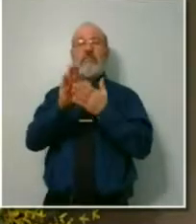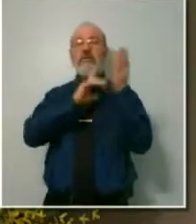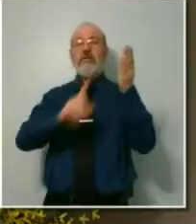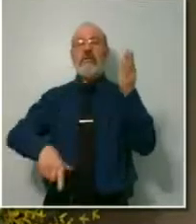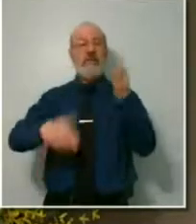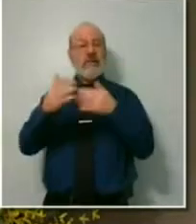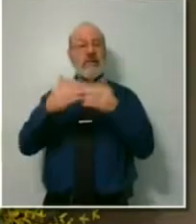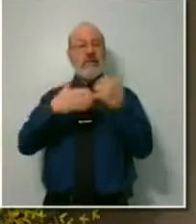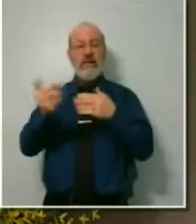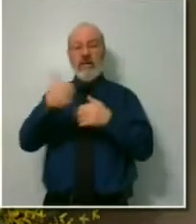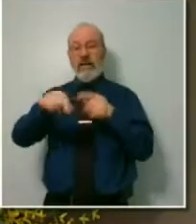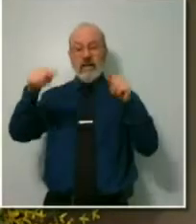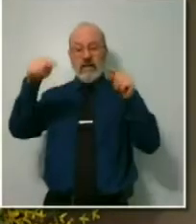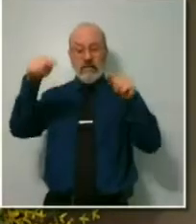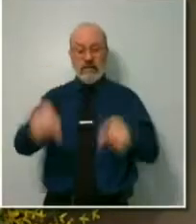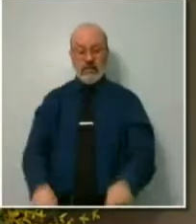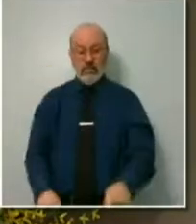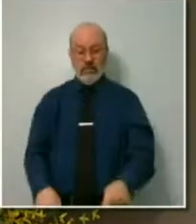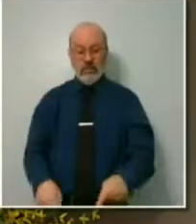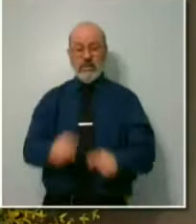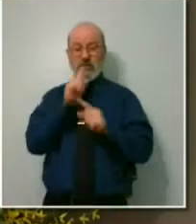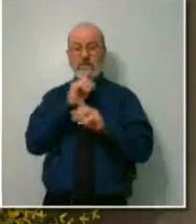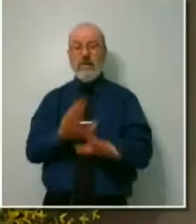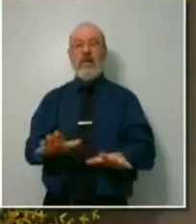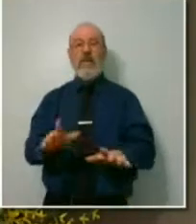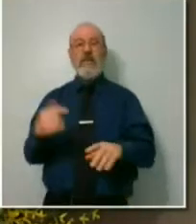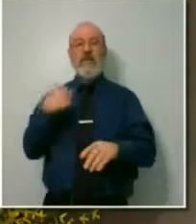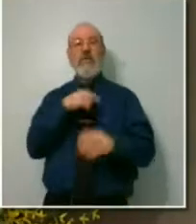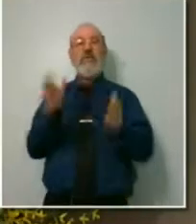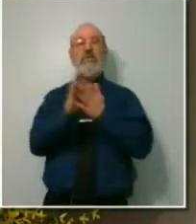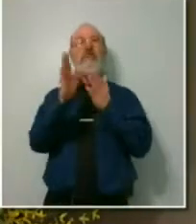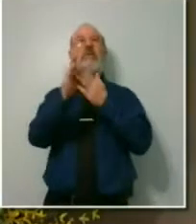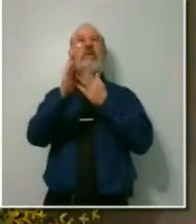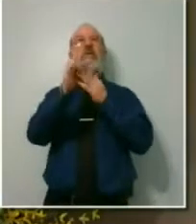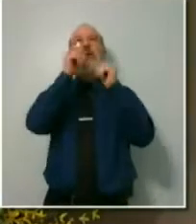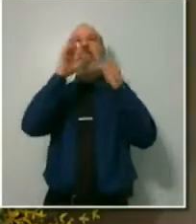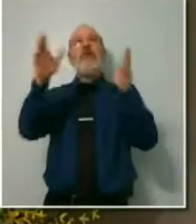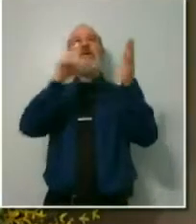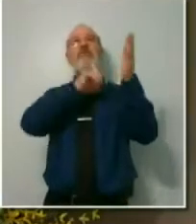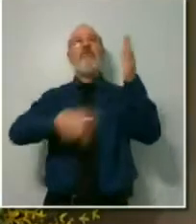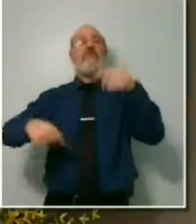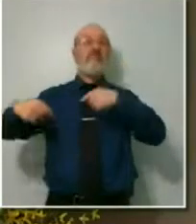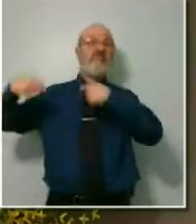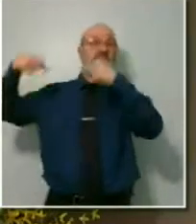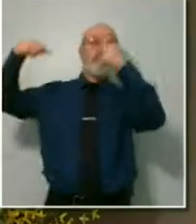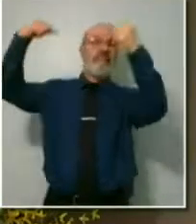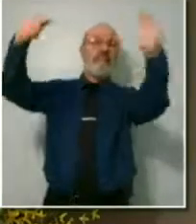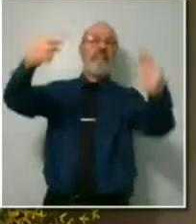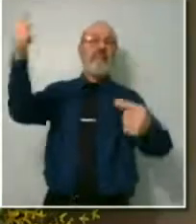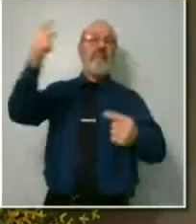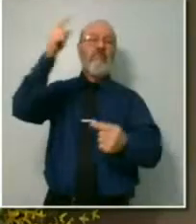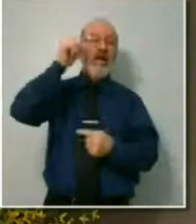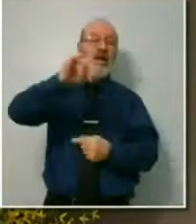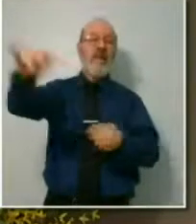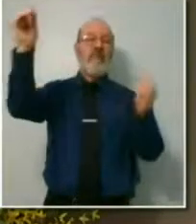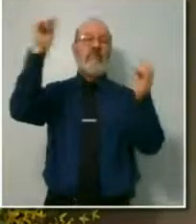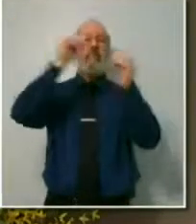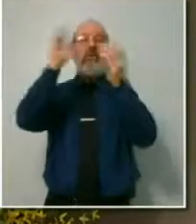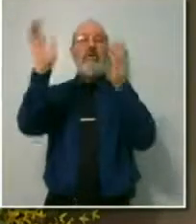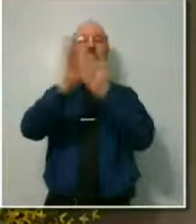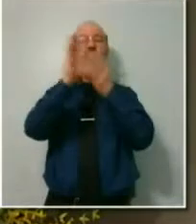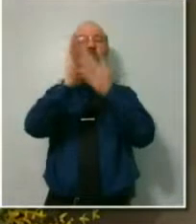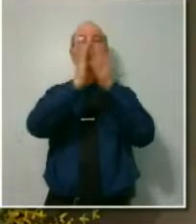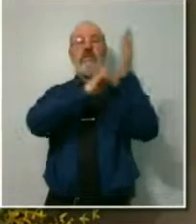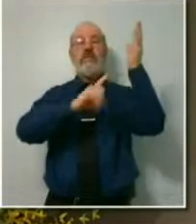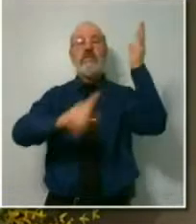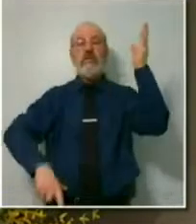into silence, but we will bless the Lord from this time forth and forevermore. Praise the Lord. Now, folks,